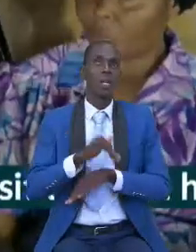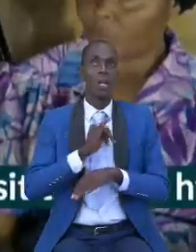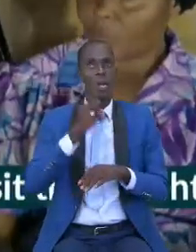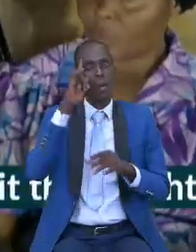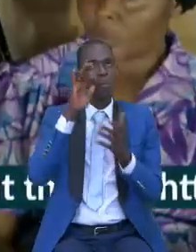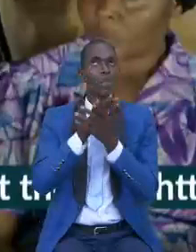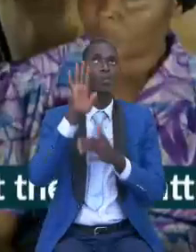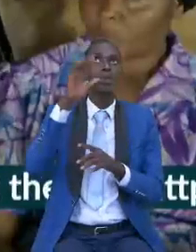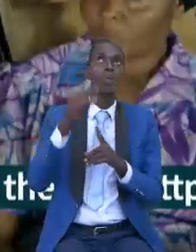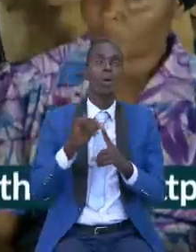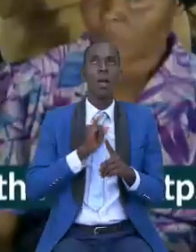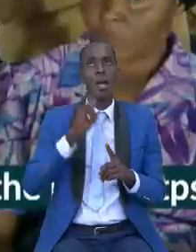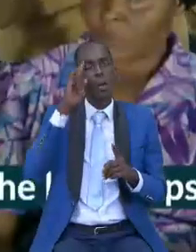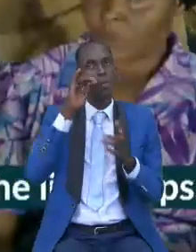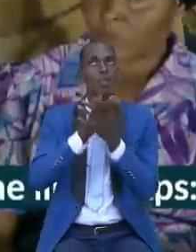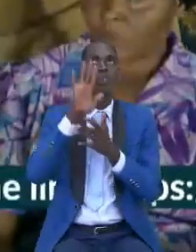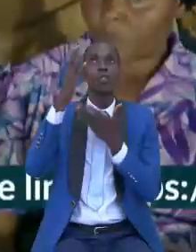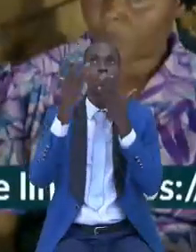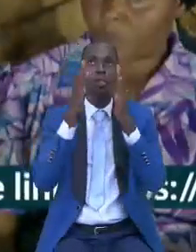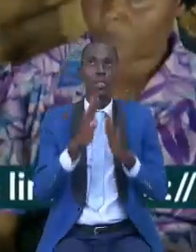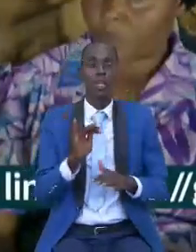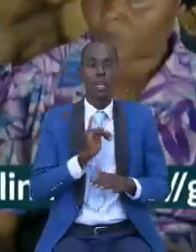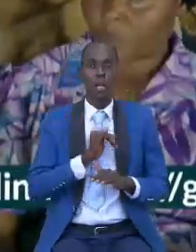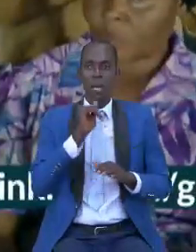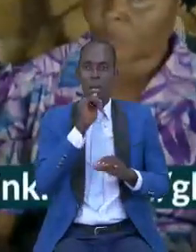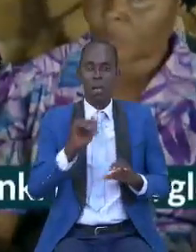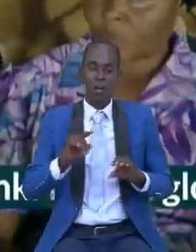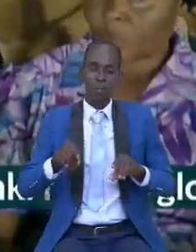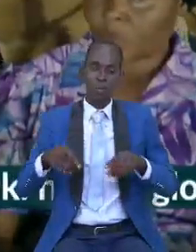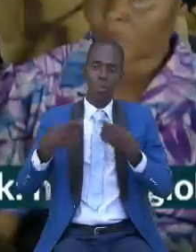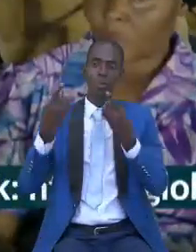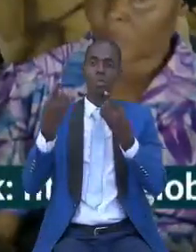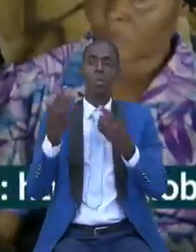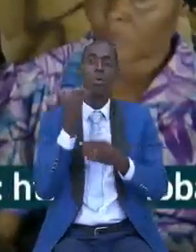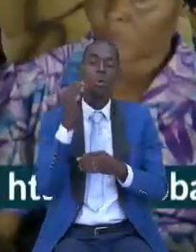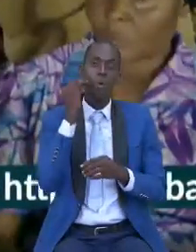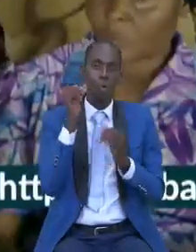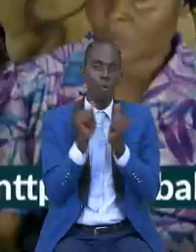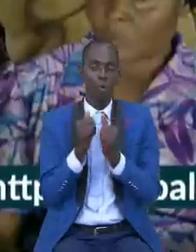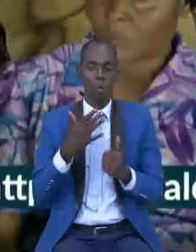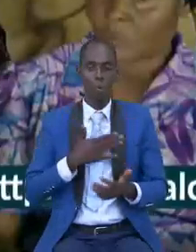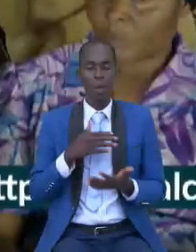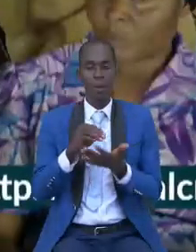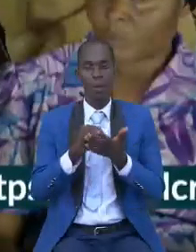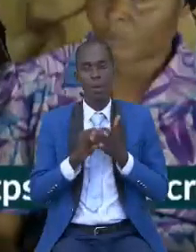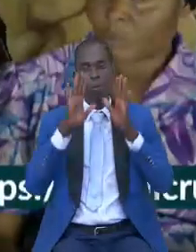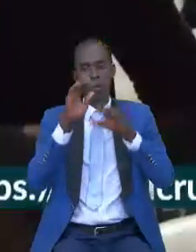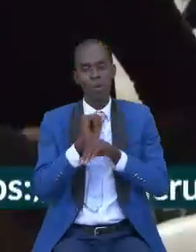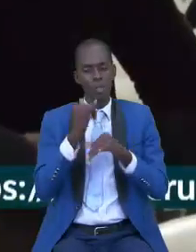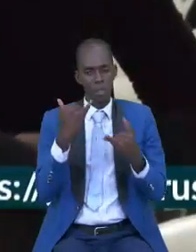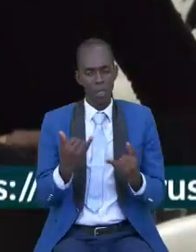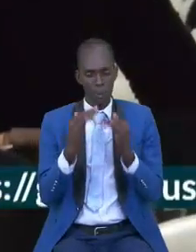I believe your servant. I am going on with my own miracle. Begin to pray for